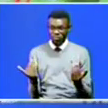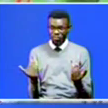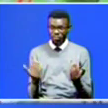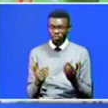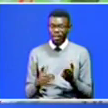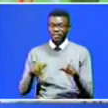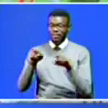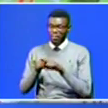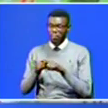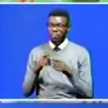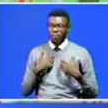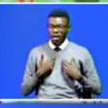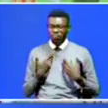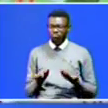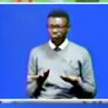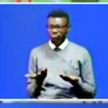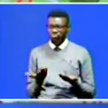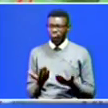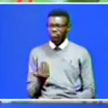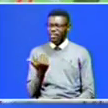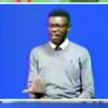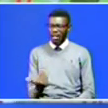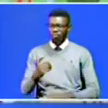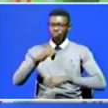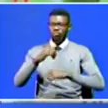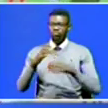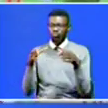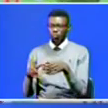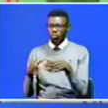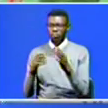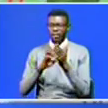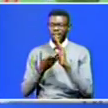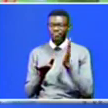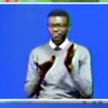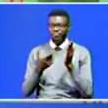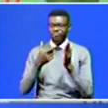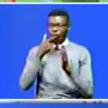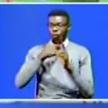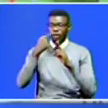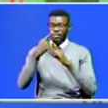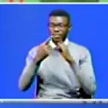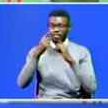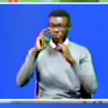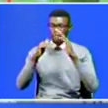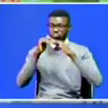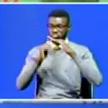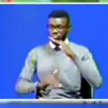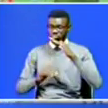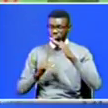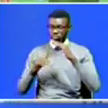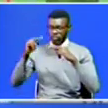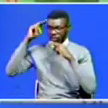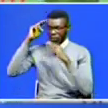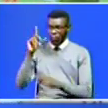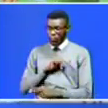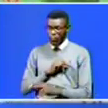We shall have the junior category, which is always the age of under 20, those who are just after transiting from school and they